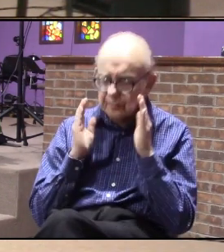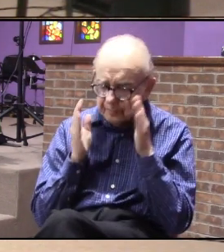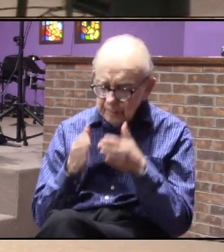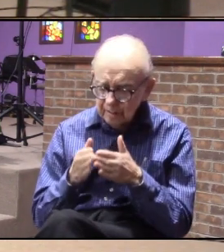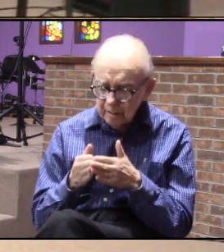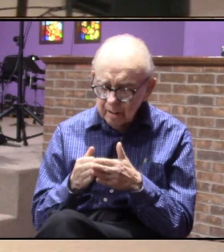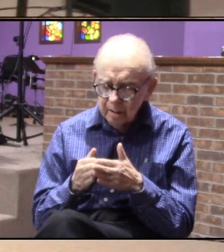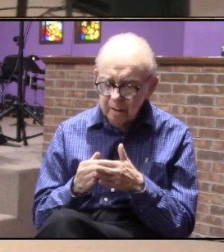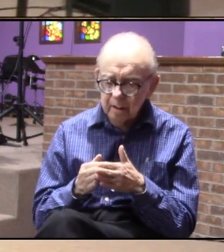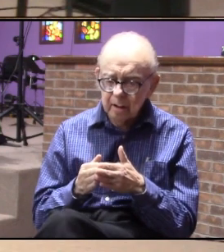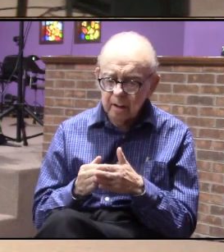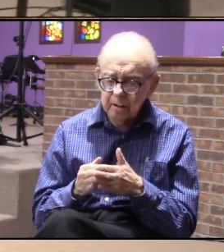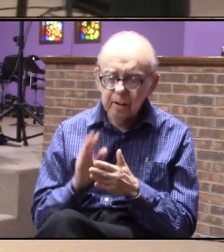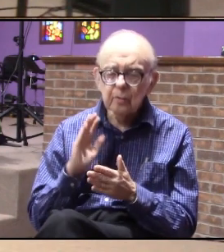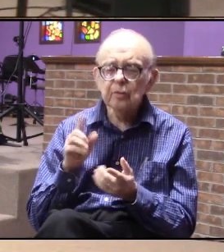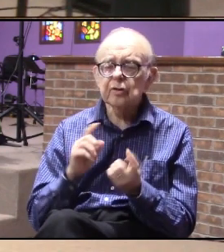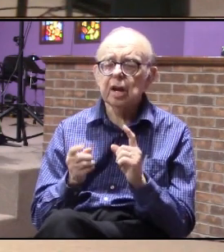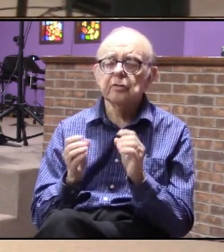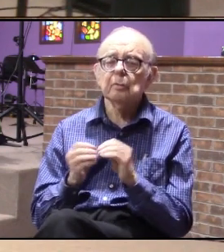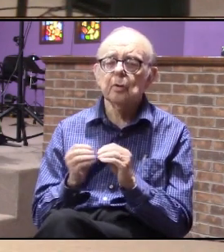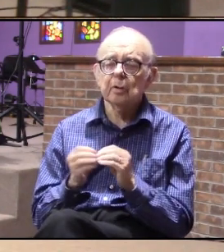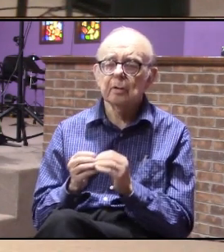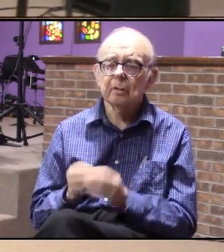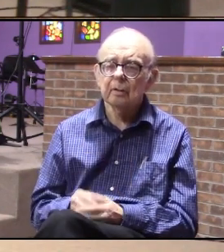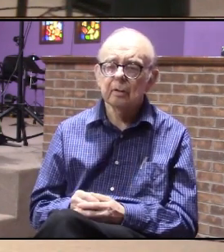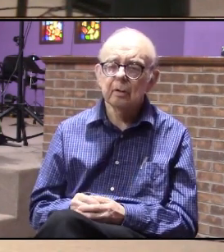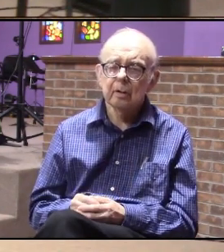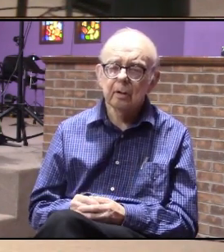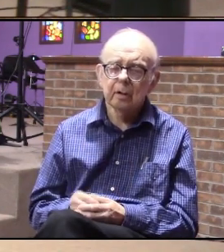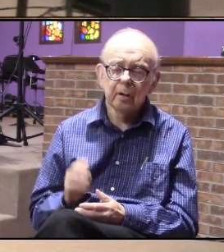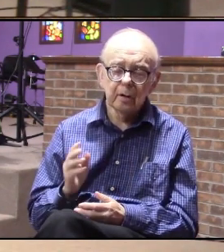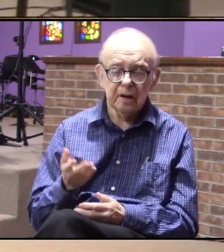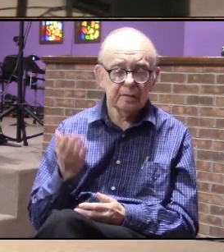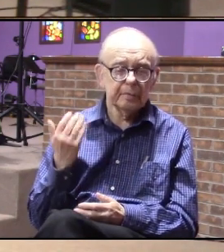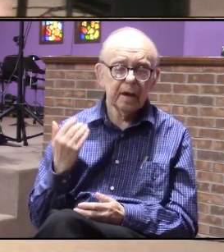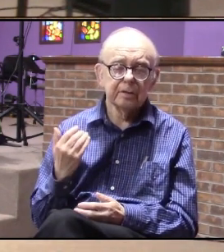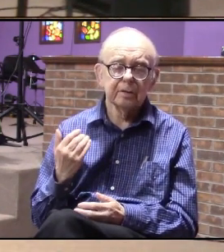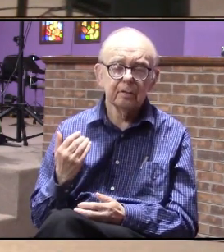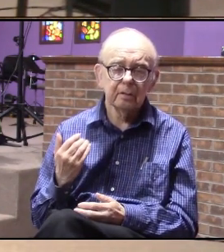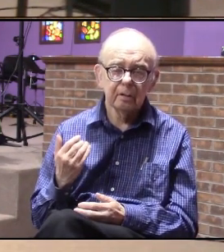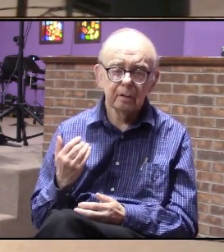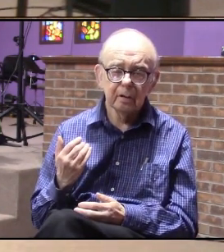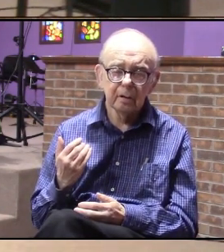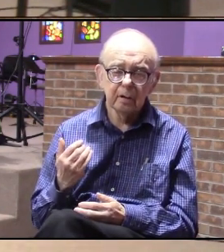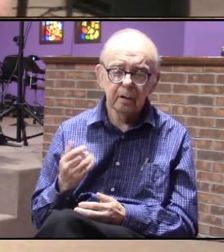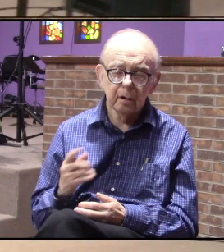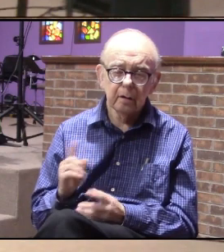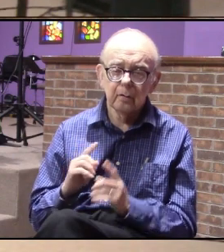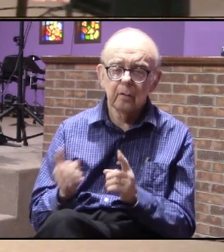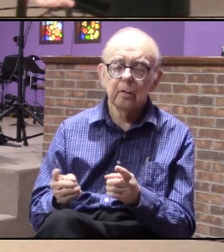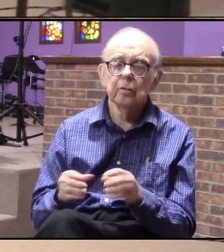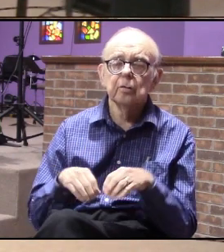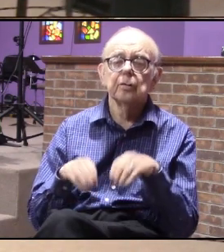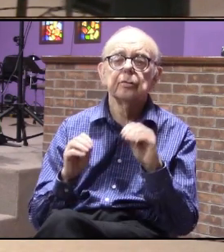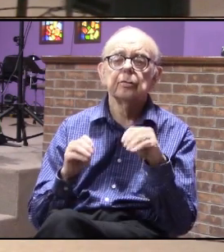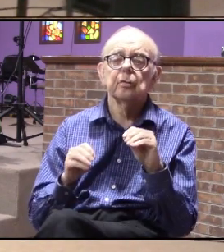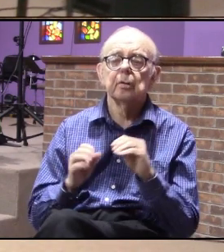because it's still going to change. Used to be, you'd go to the